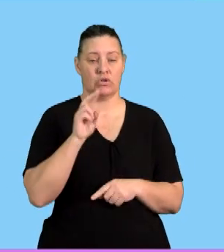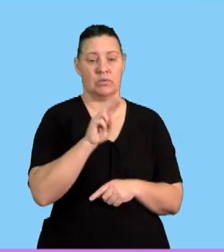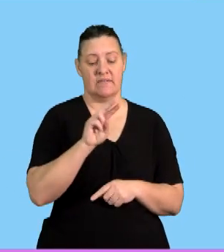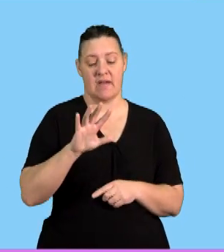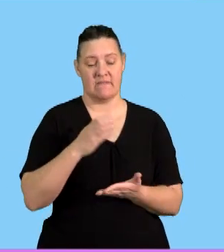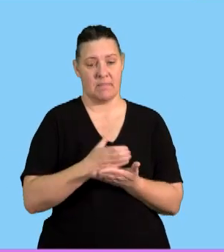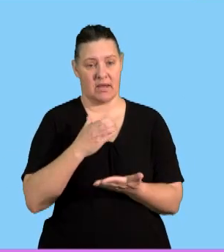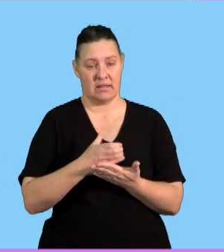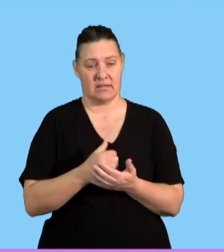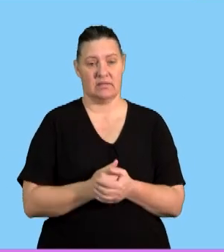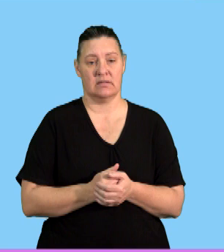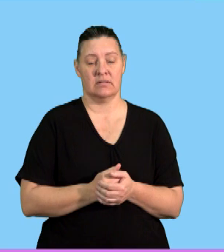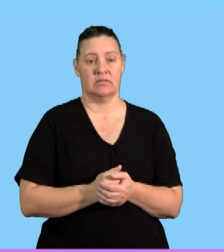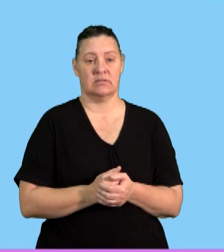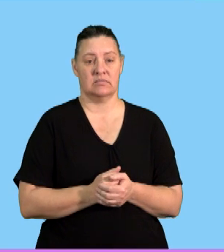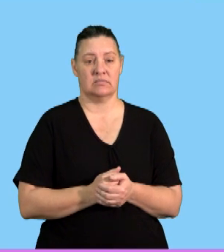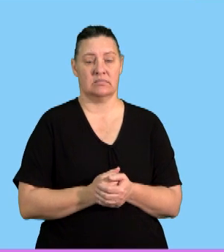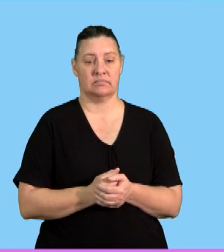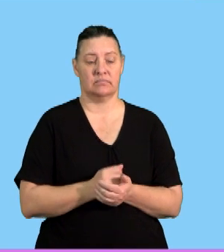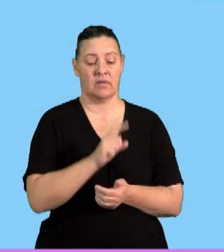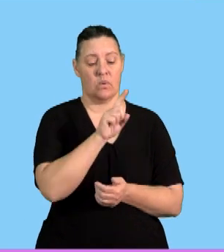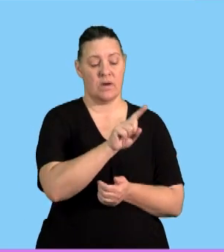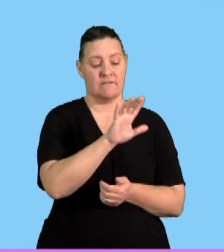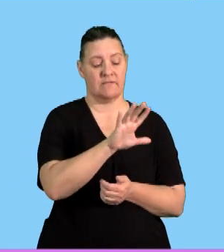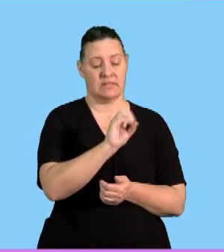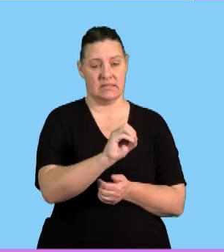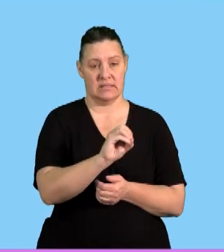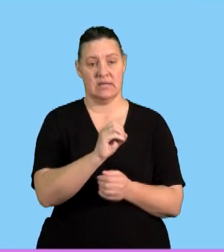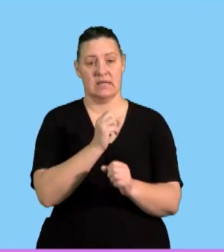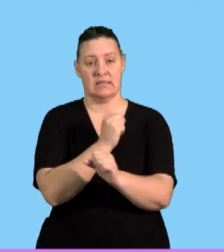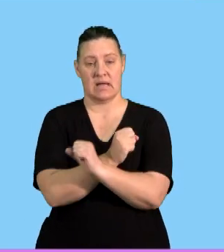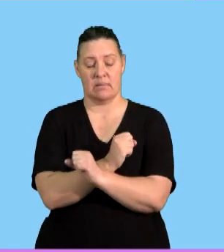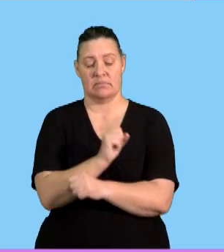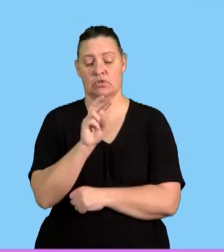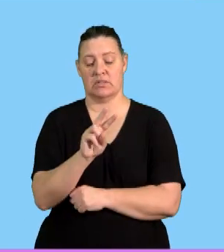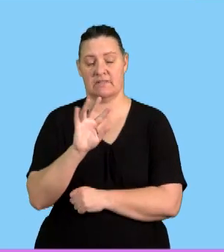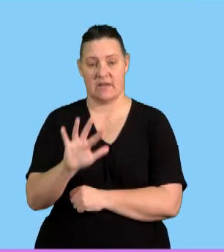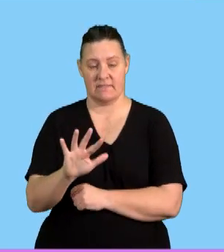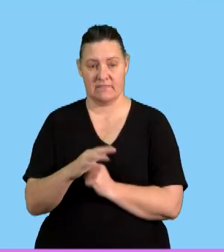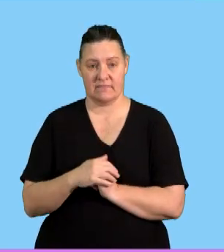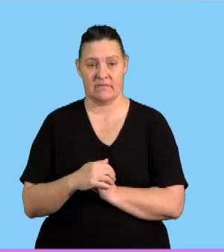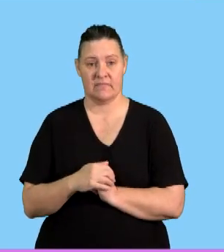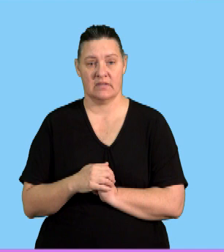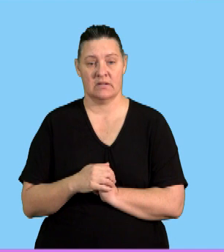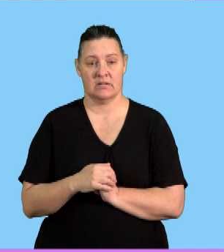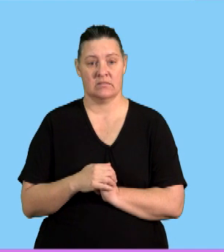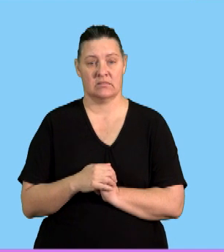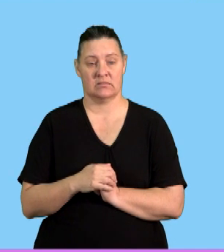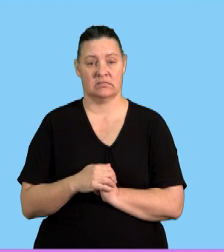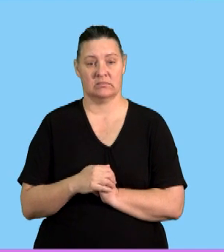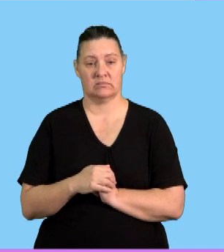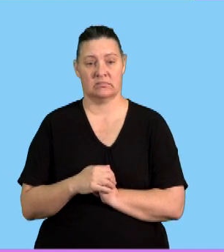25 mugs. So that will be 150 times 25, which